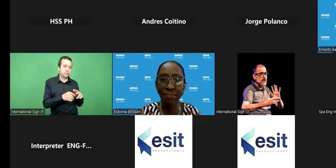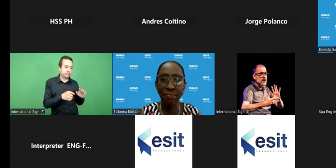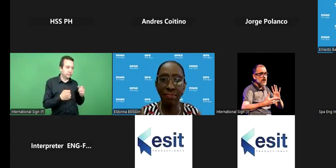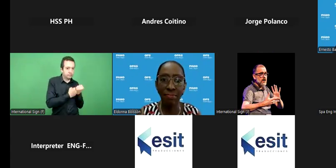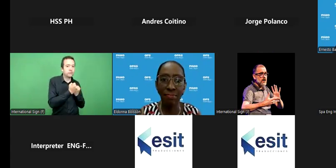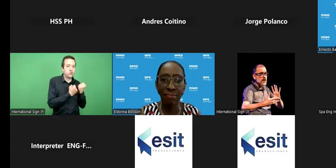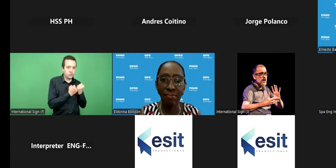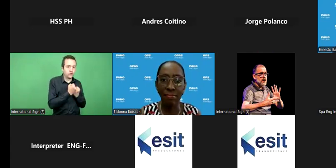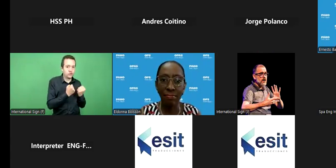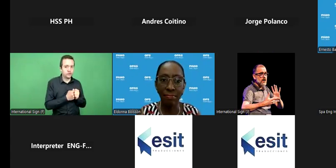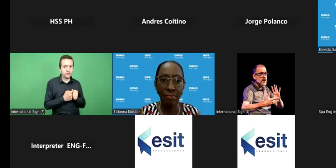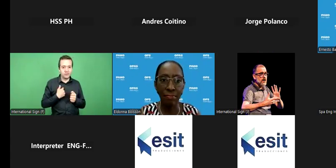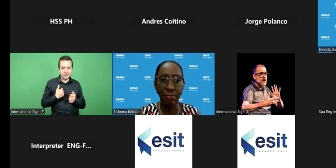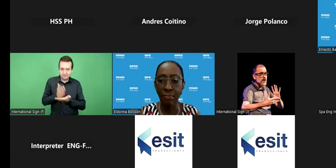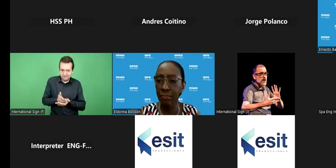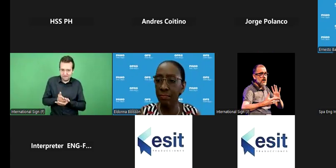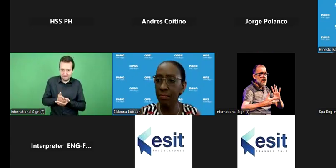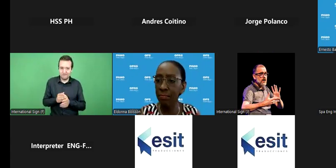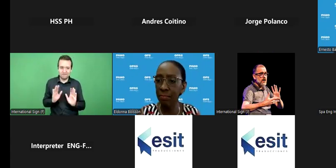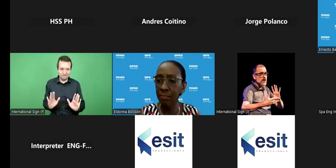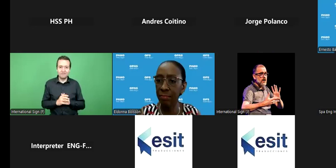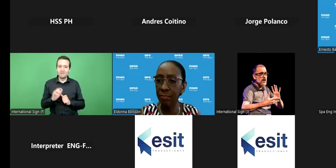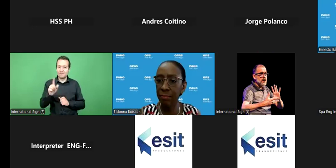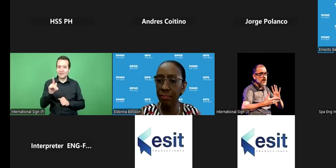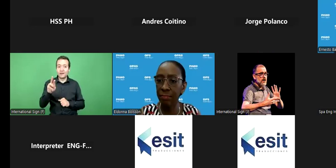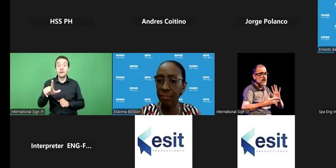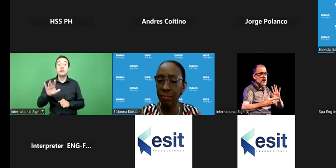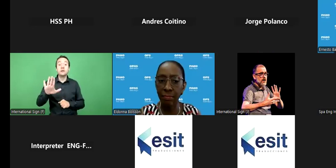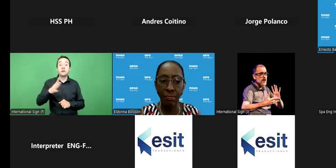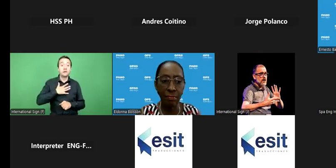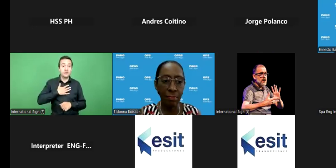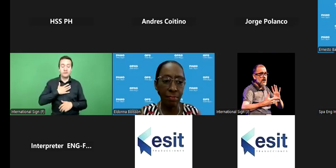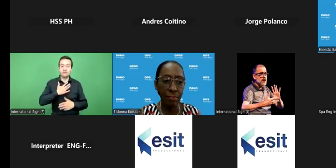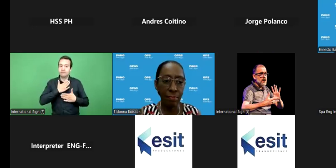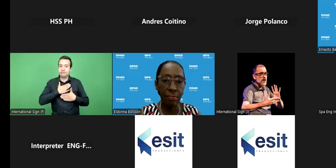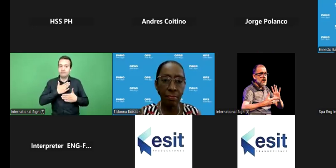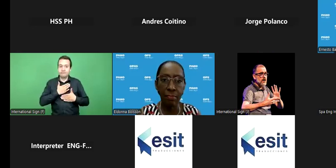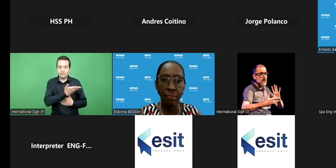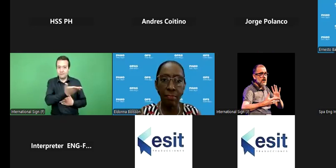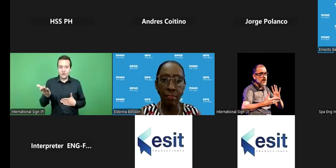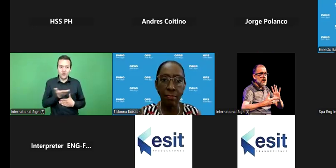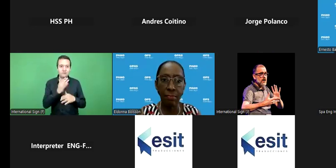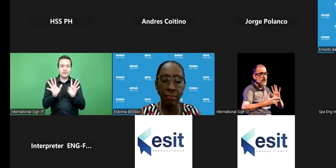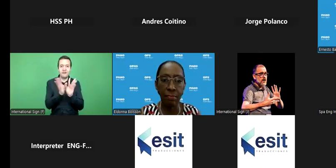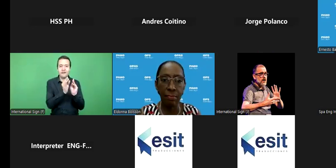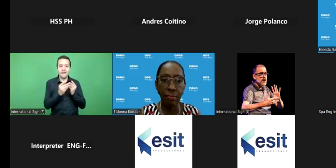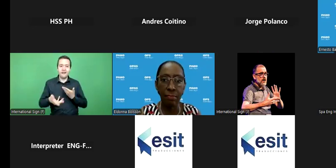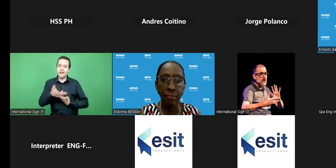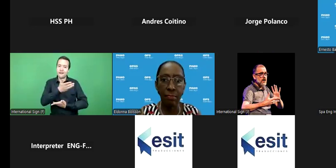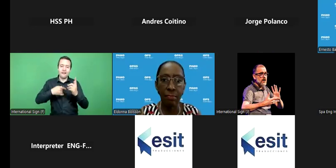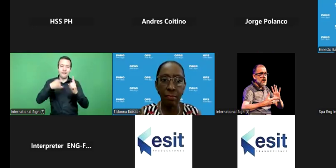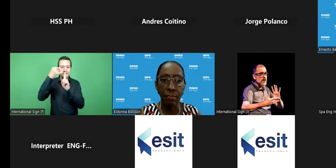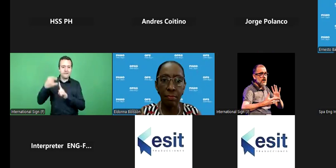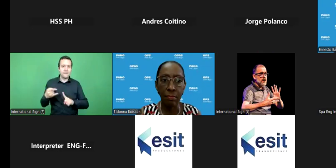HSS team. And thank you, everybody, for excellent collaboration in this area. Thank you, Amalia, for